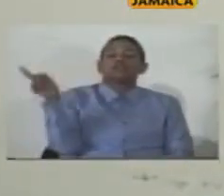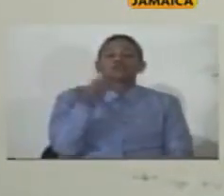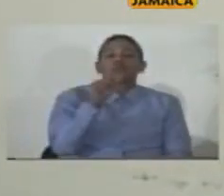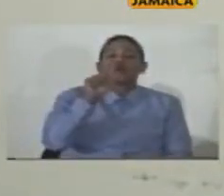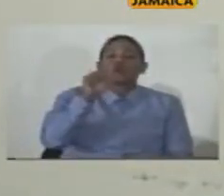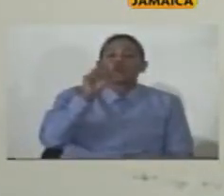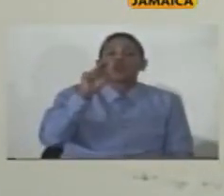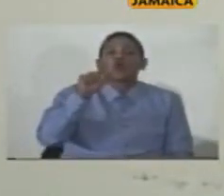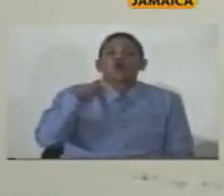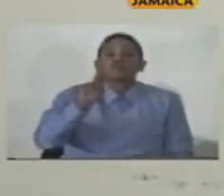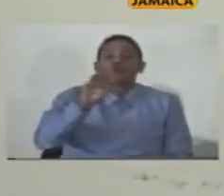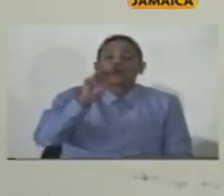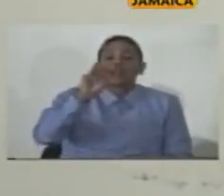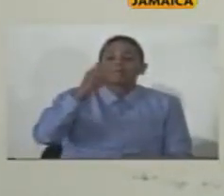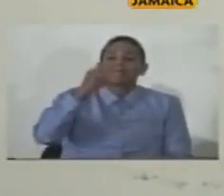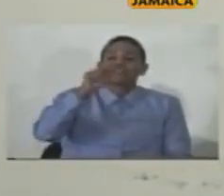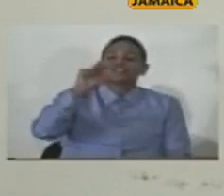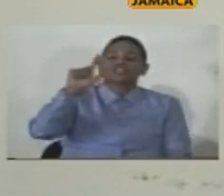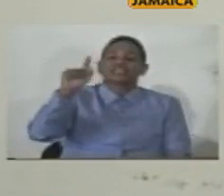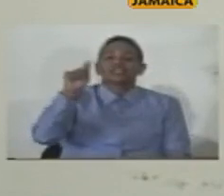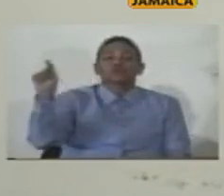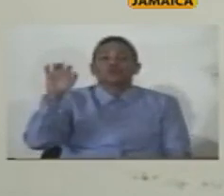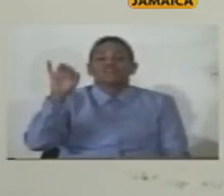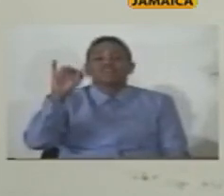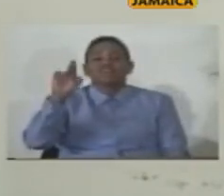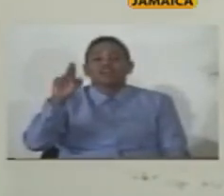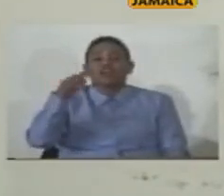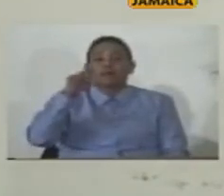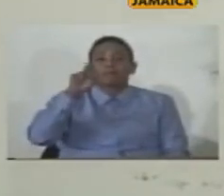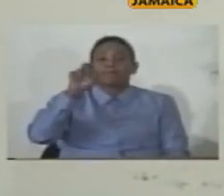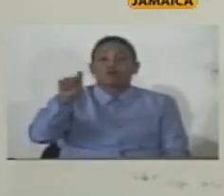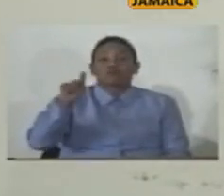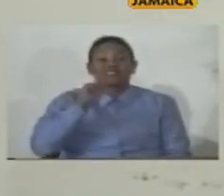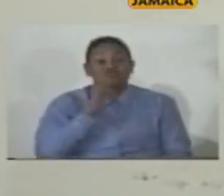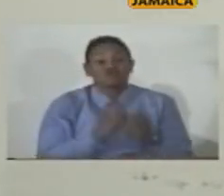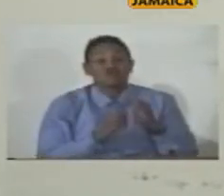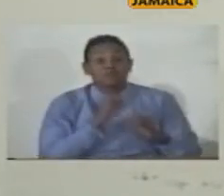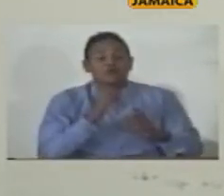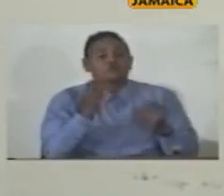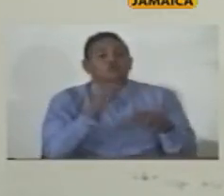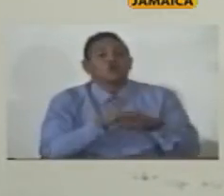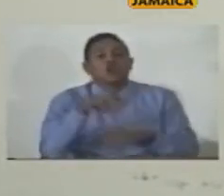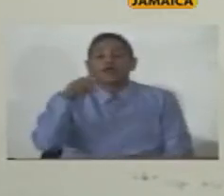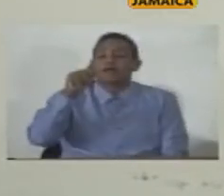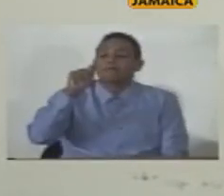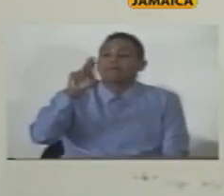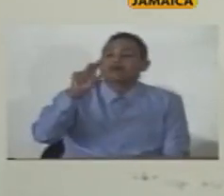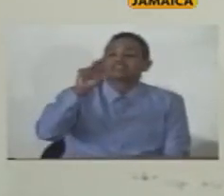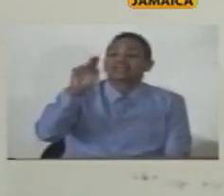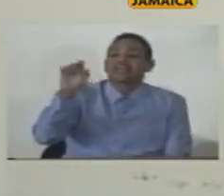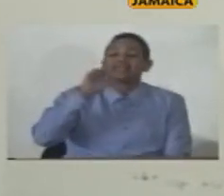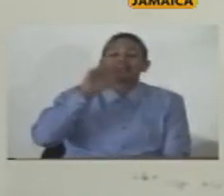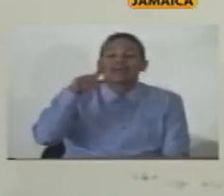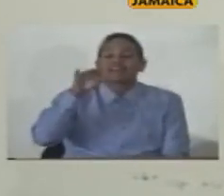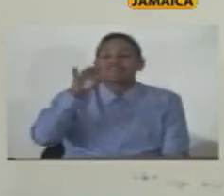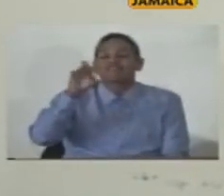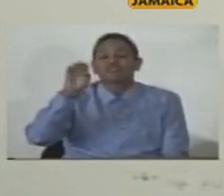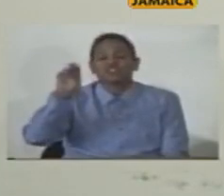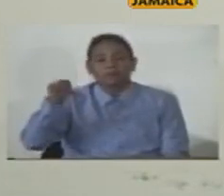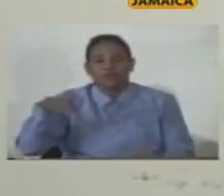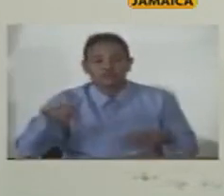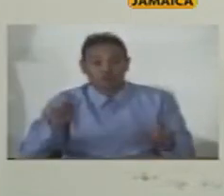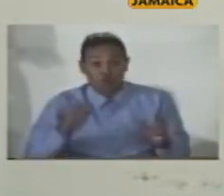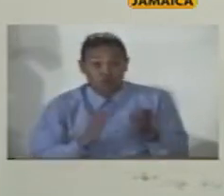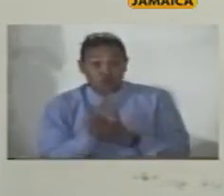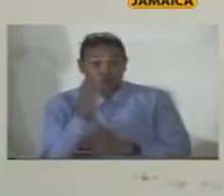and Manchinill to Fair Prospect. Repairs were done on Pastor Lane and Fisherman's Beach by Drapers. Through the NHT,